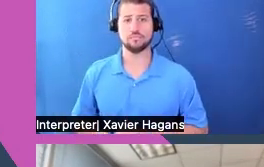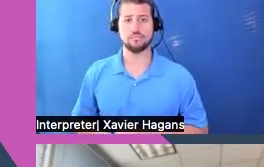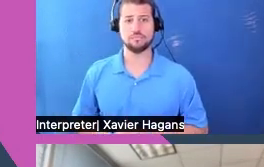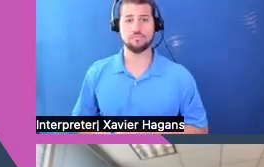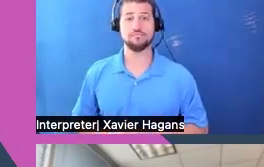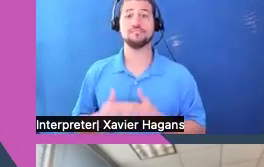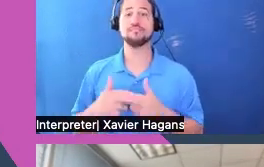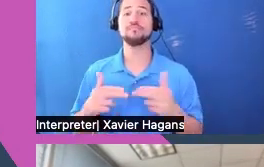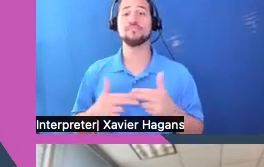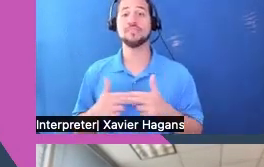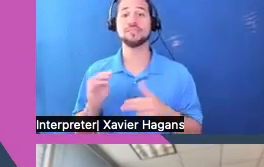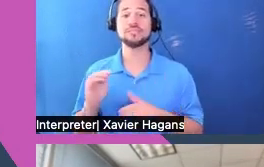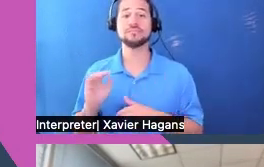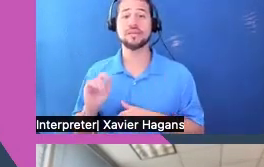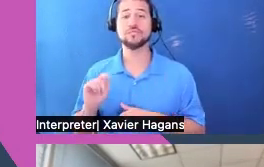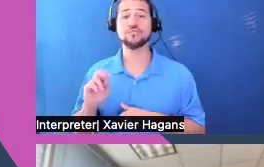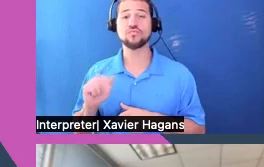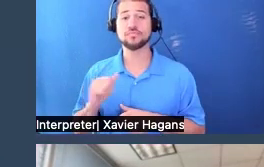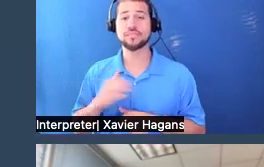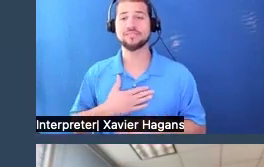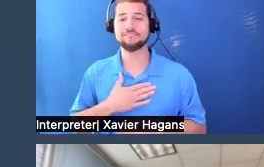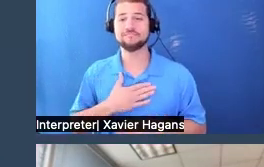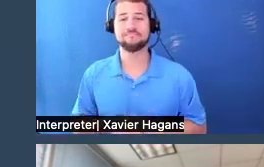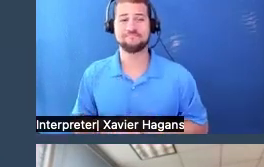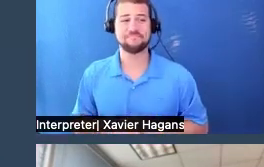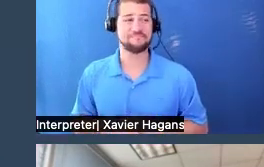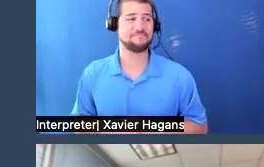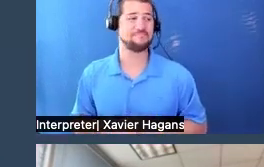Next slide, please, Macha.